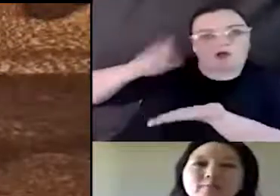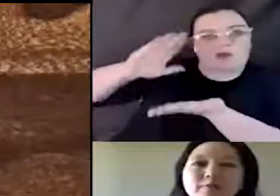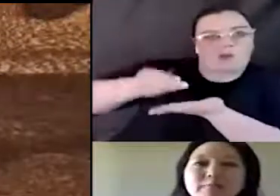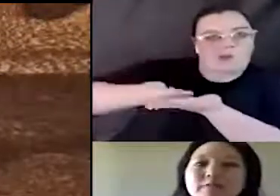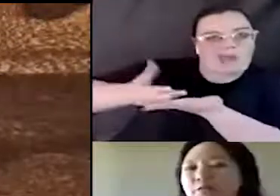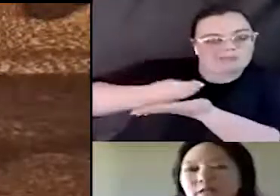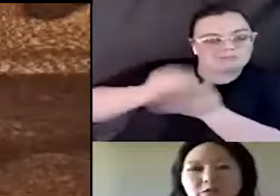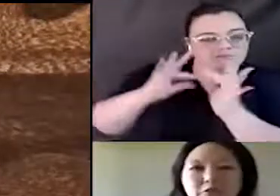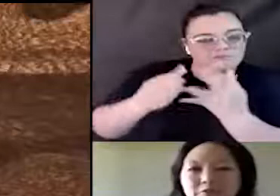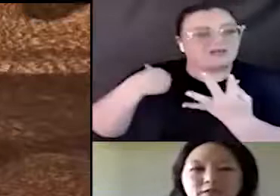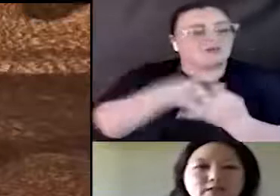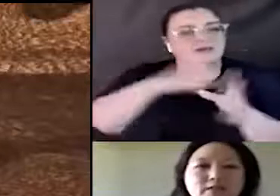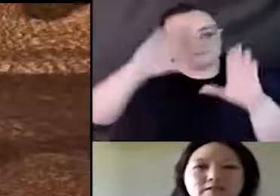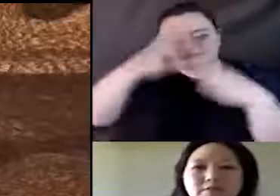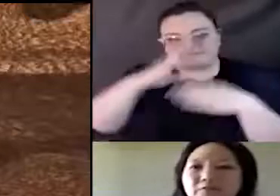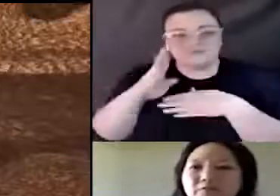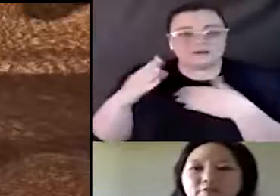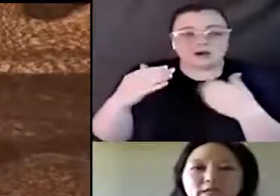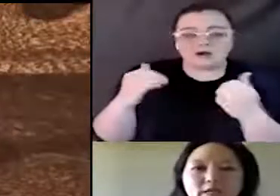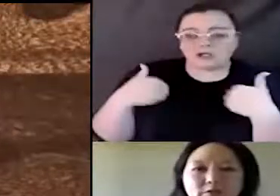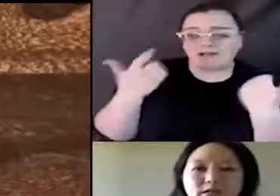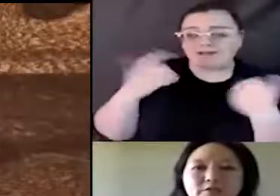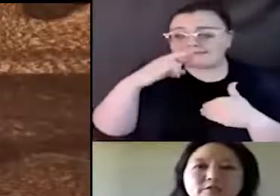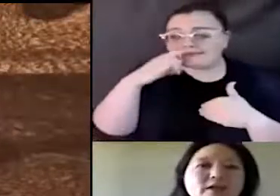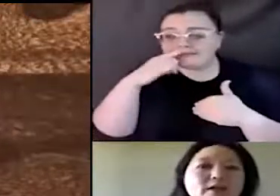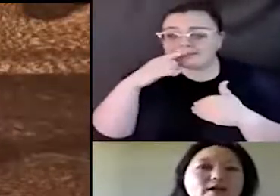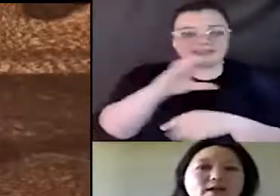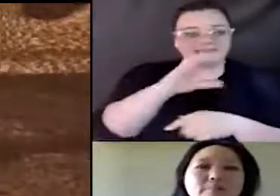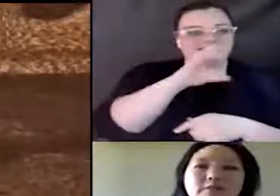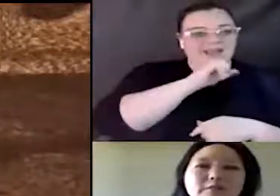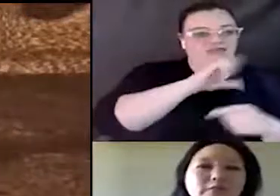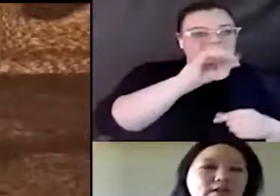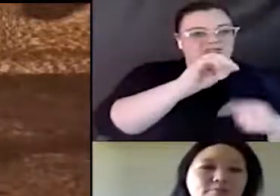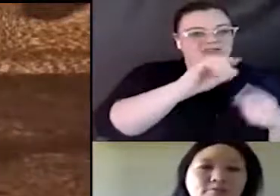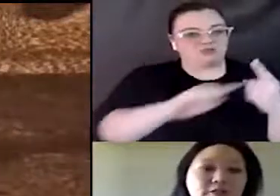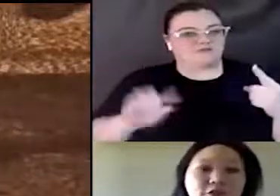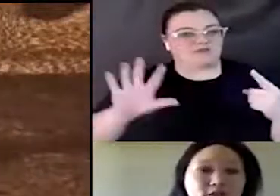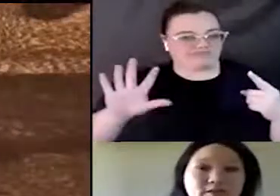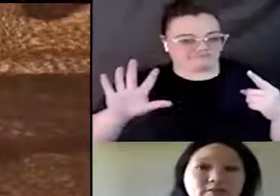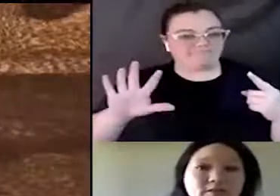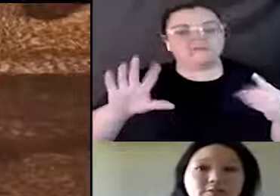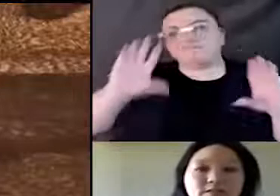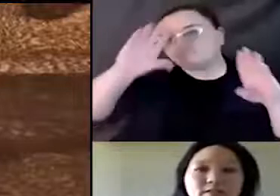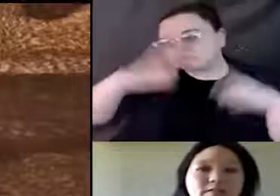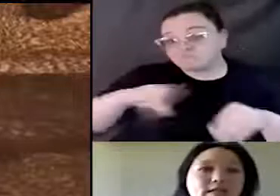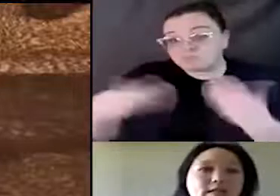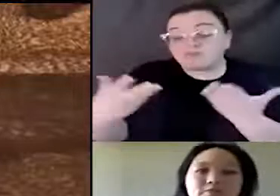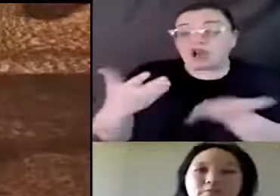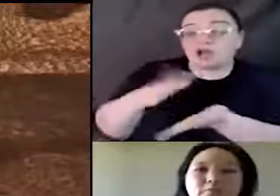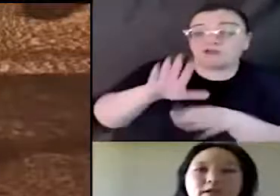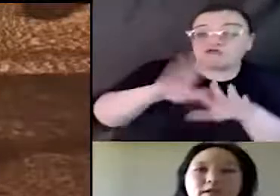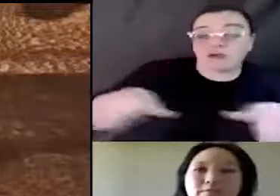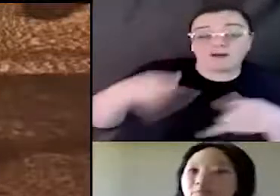supporting families with young children in the 0 to 5 age range, including providing childcare subsidies, and